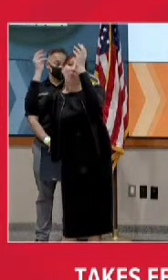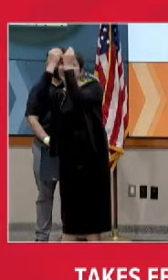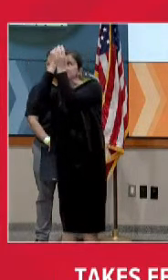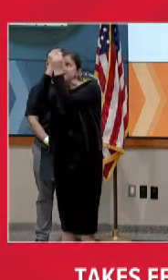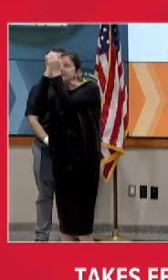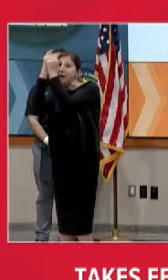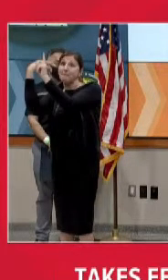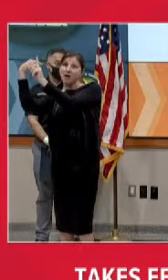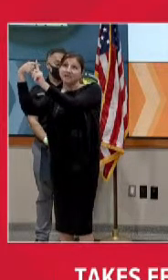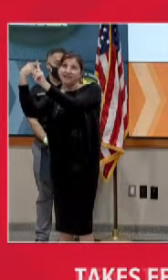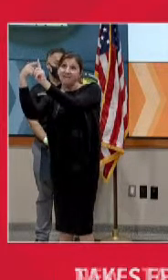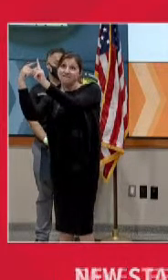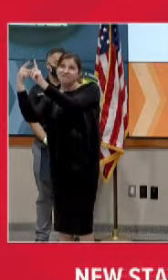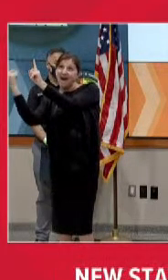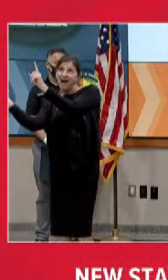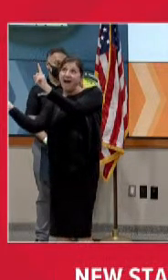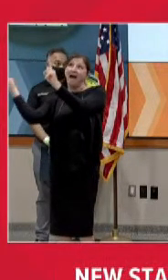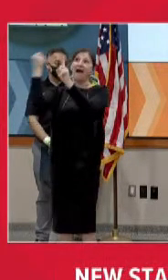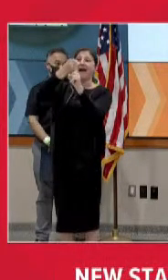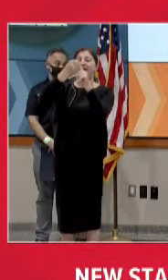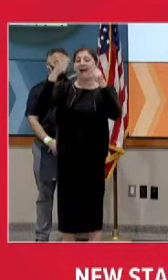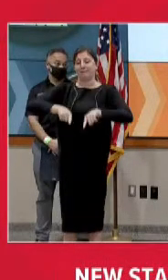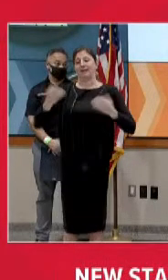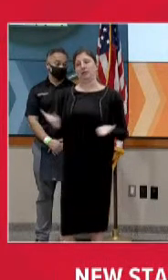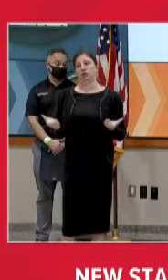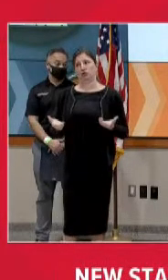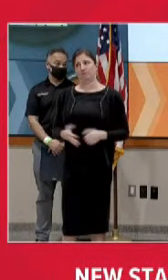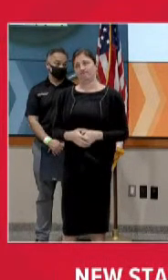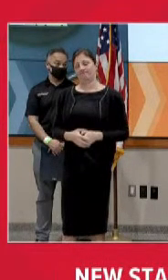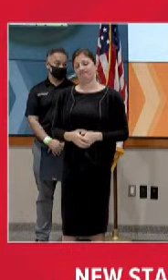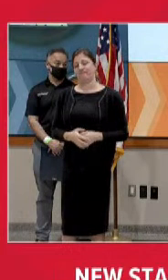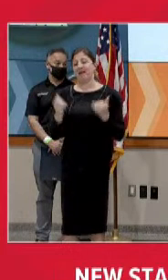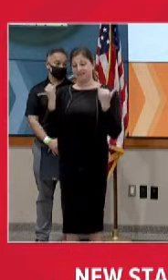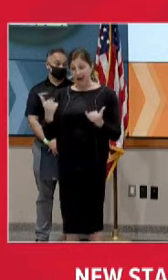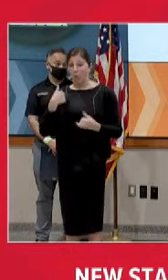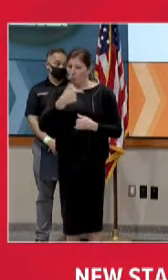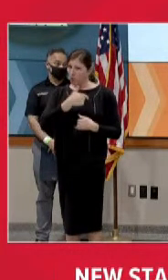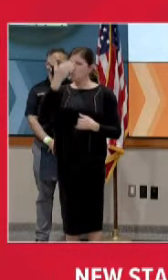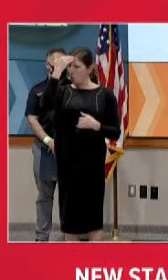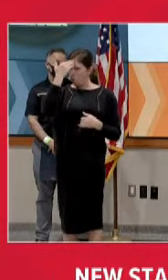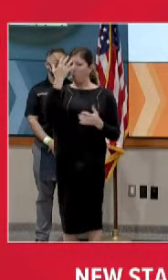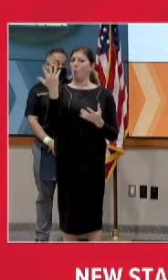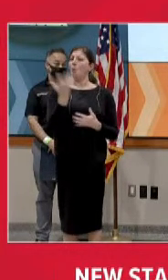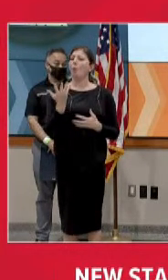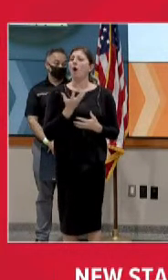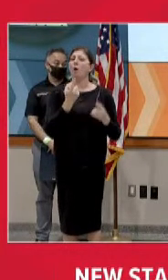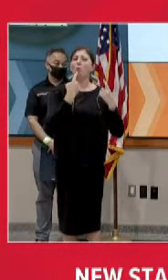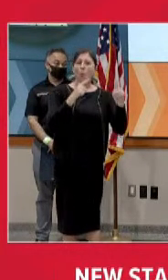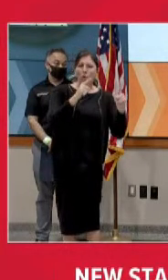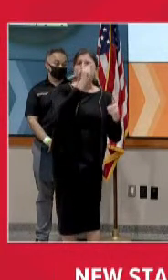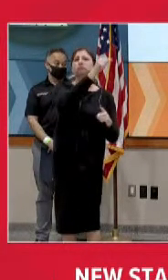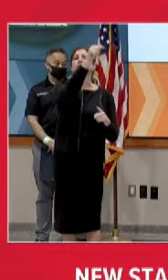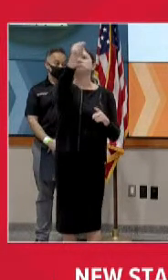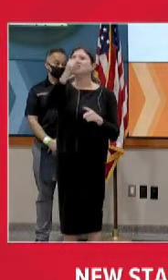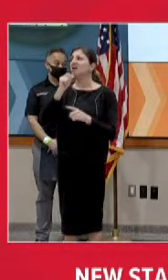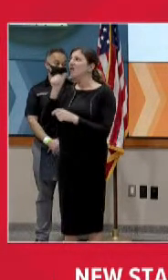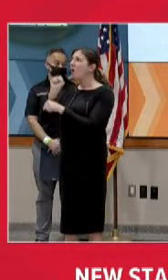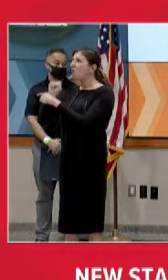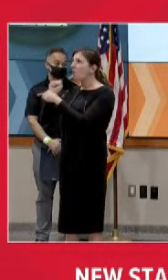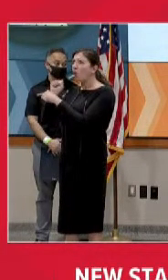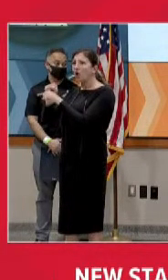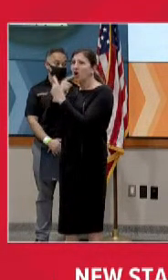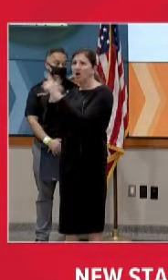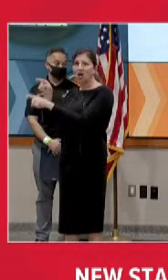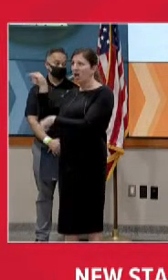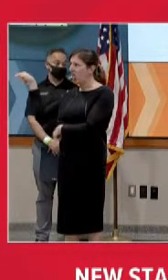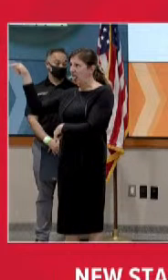real. If we want to do this right, we have now examples of what works and doesn't work. And our suspicions were correct. We try and